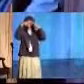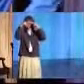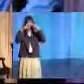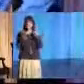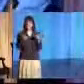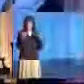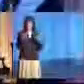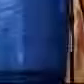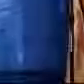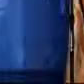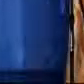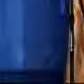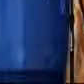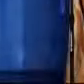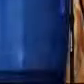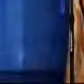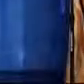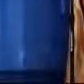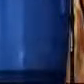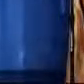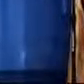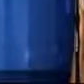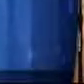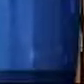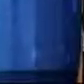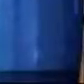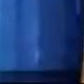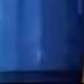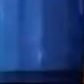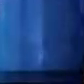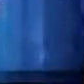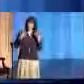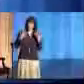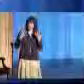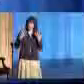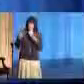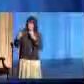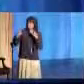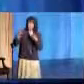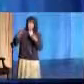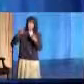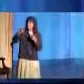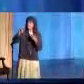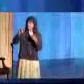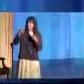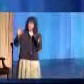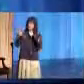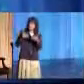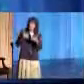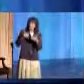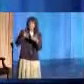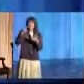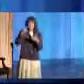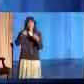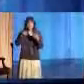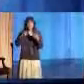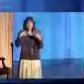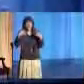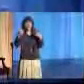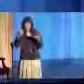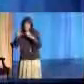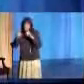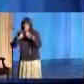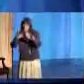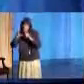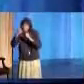so I've been tremendously inspired about this May focus of healthy communication, because I notice how easy it